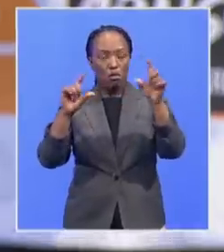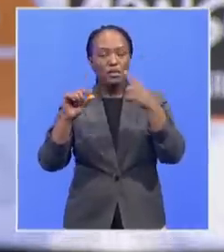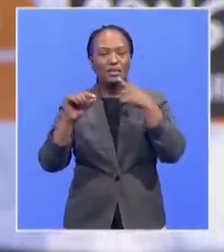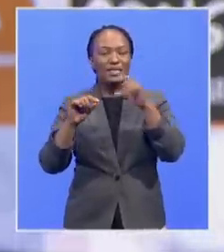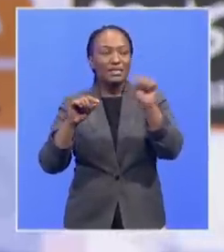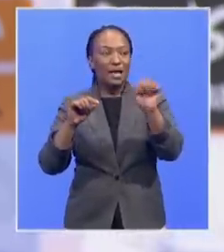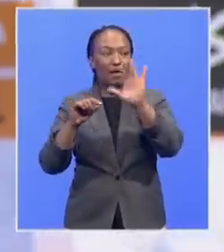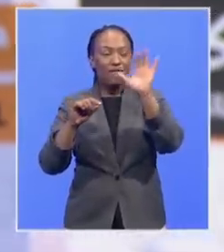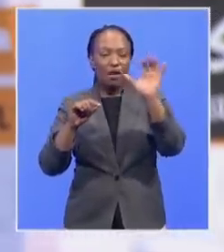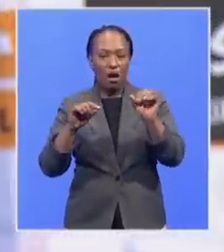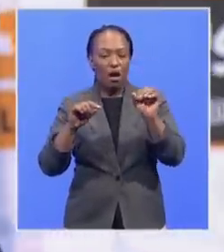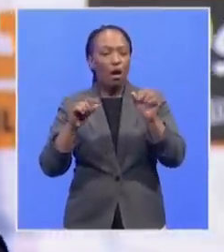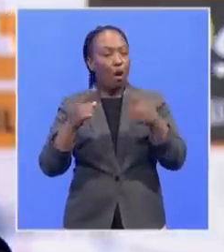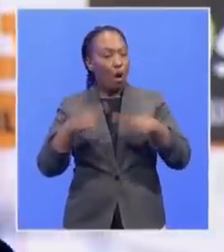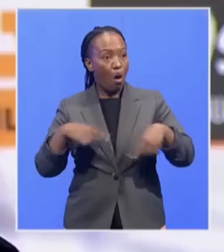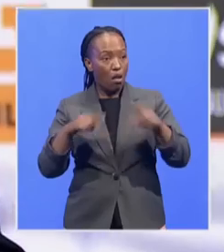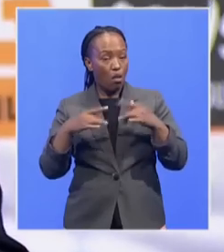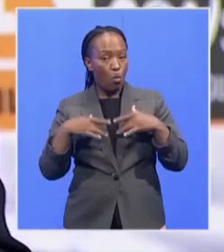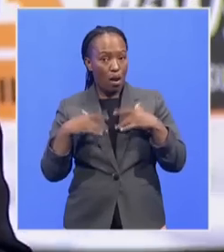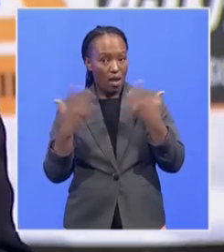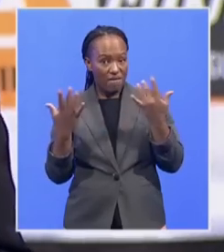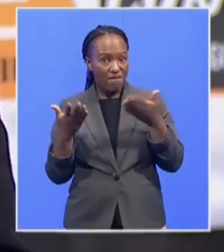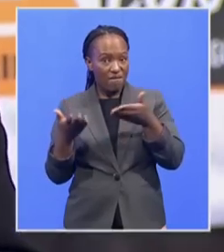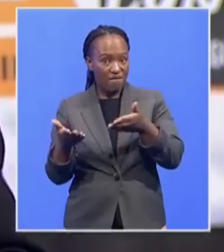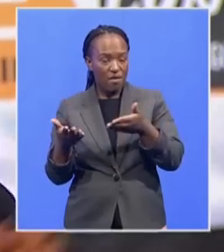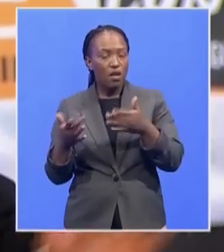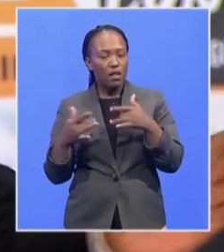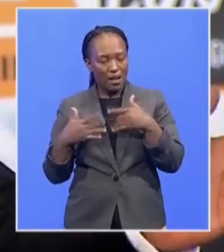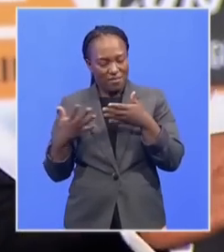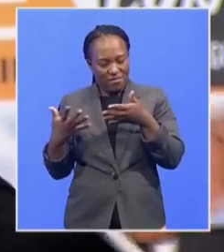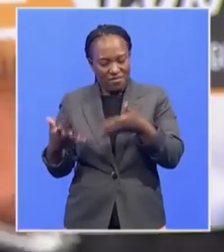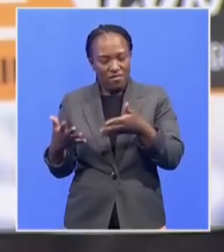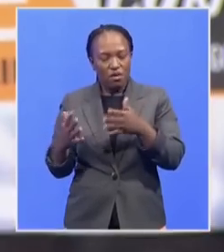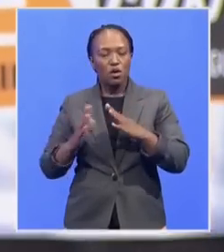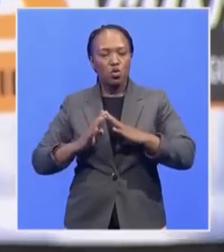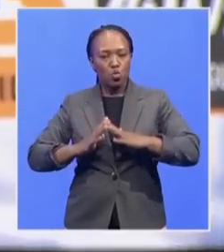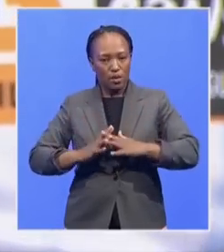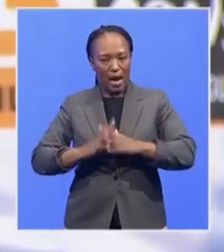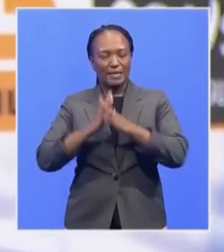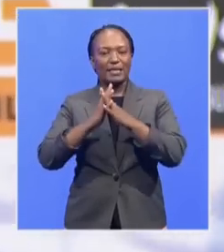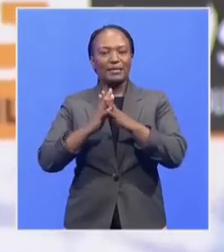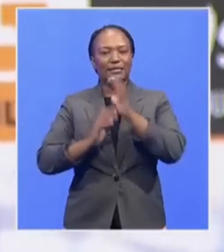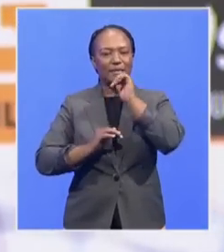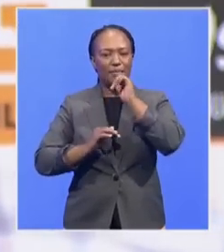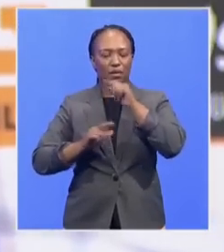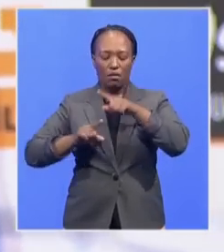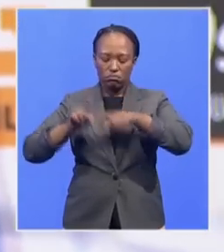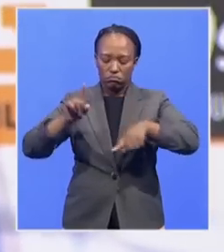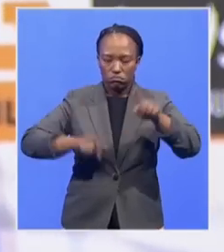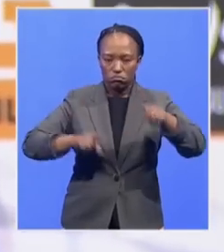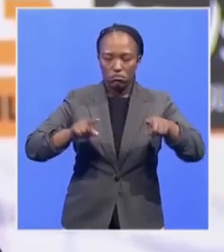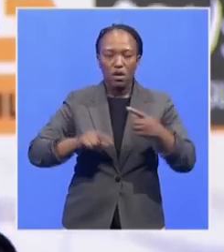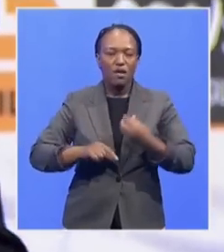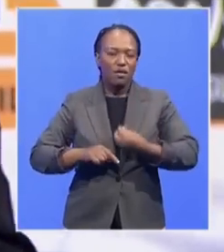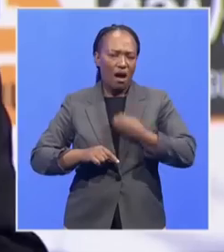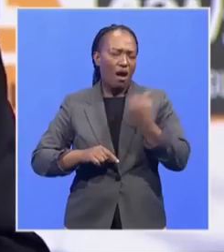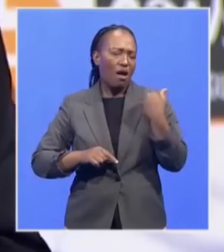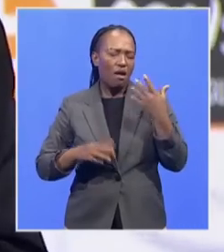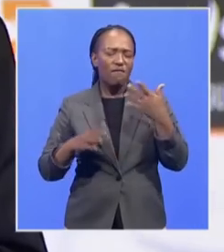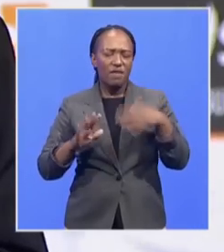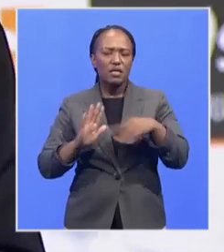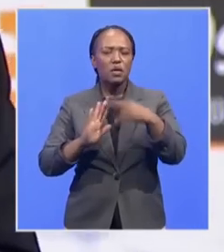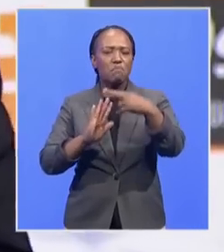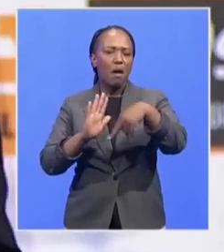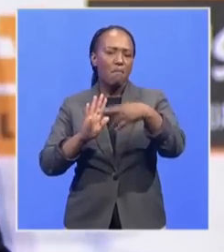it, united in our diversity. That is what the young people were reading here.